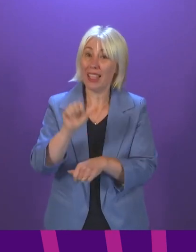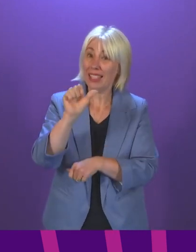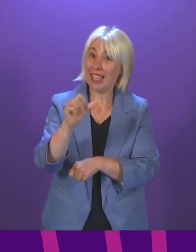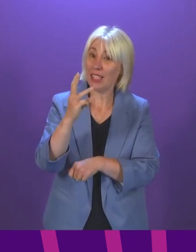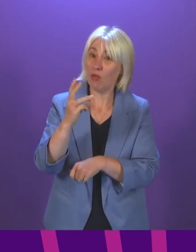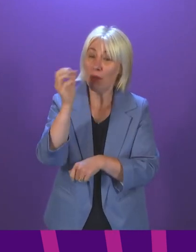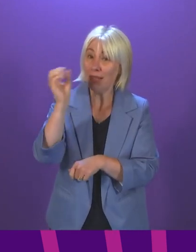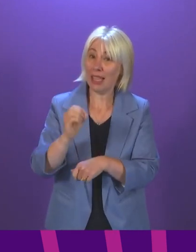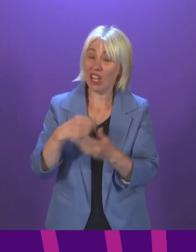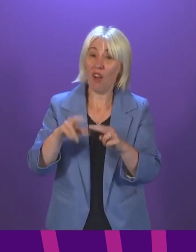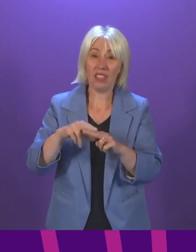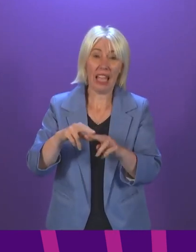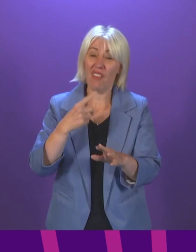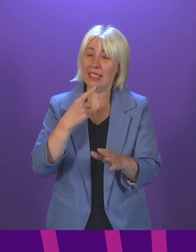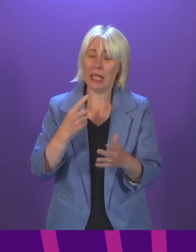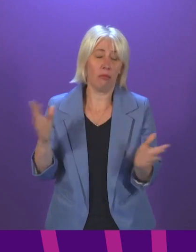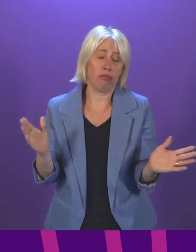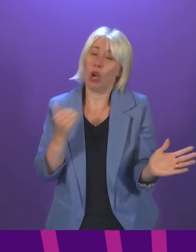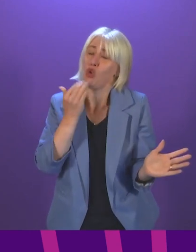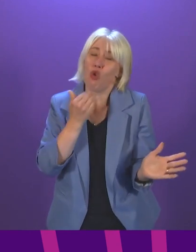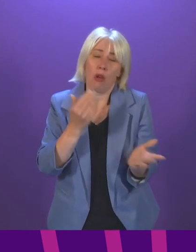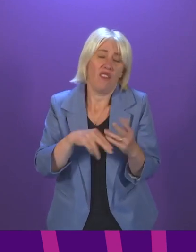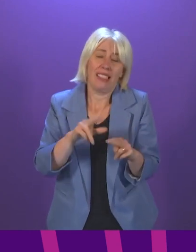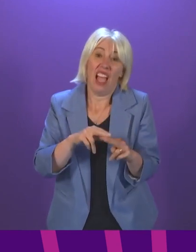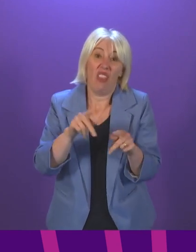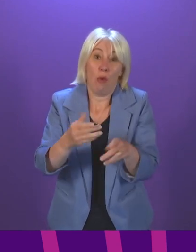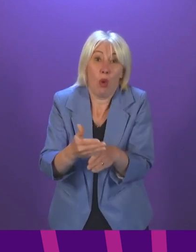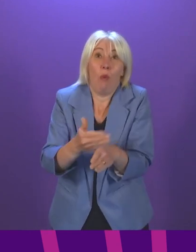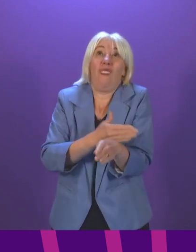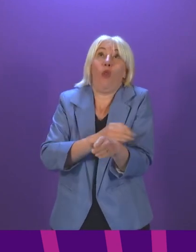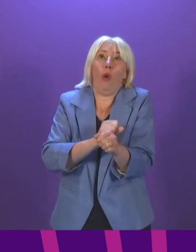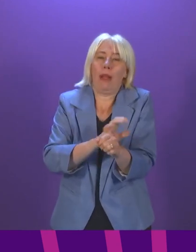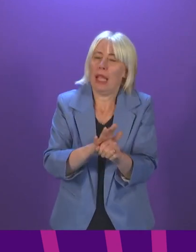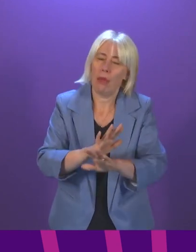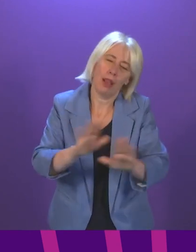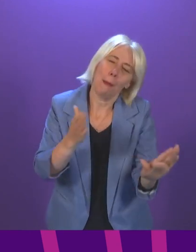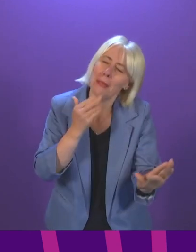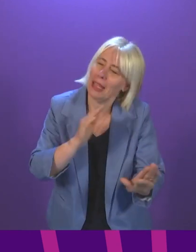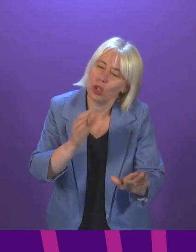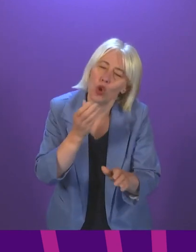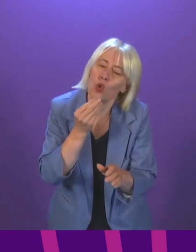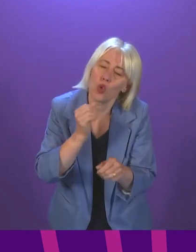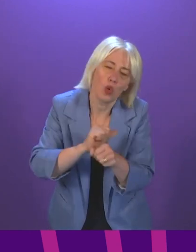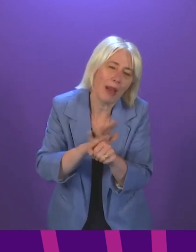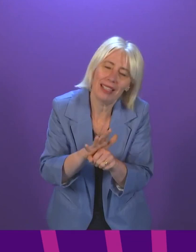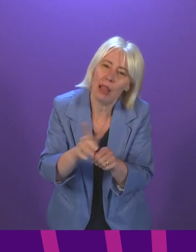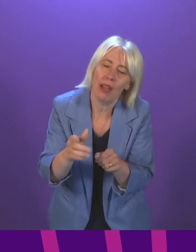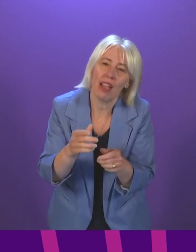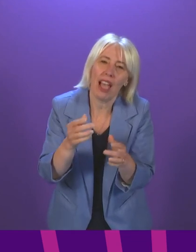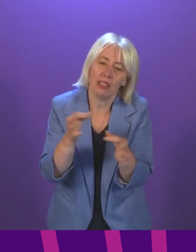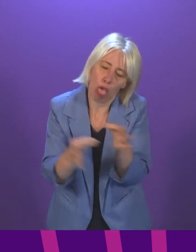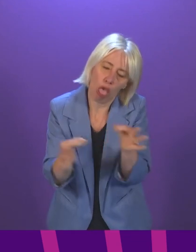that the ambulance service was short-staffed before the pandemic. Please do not use the pandemic as the cover for your government's failures.